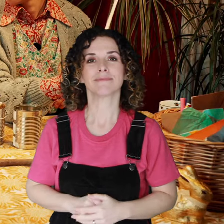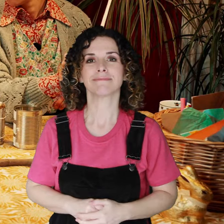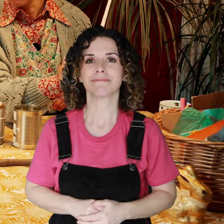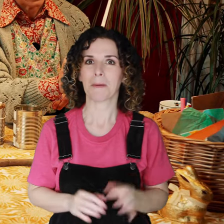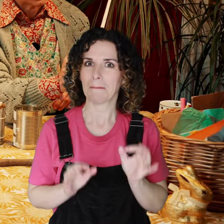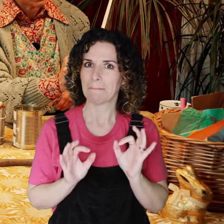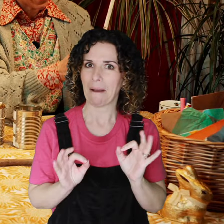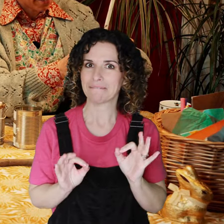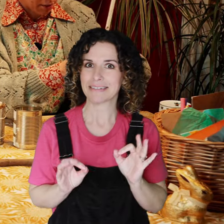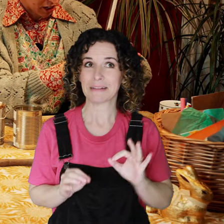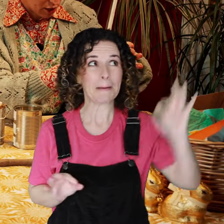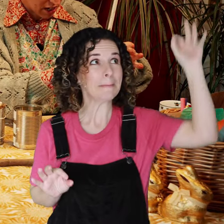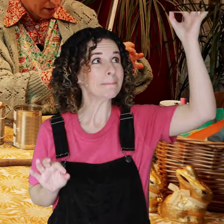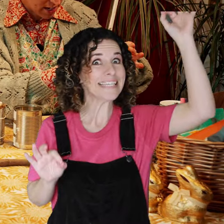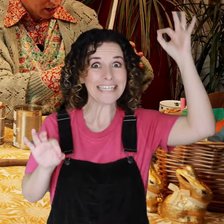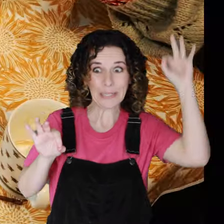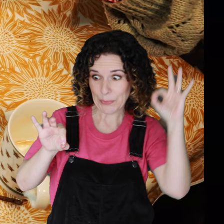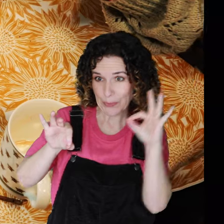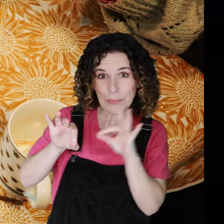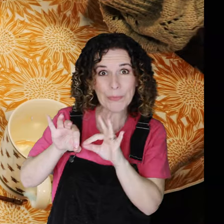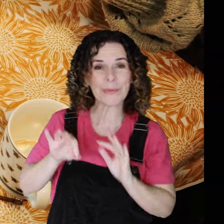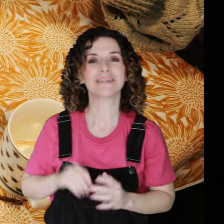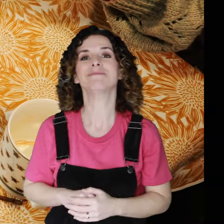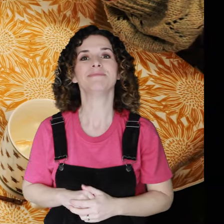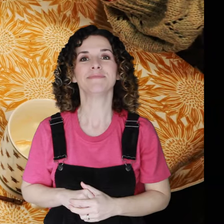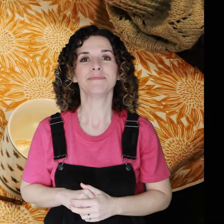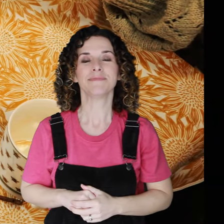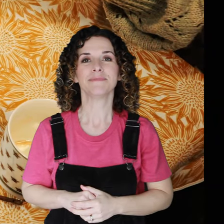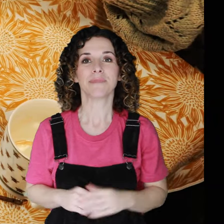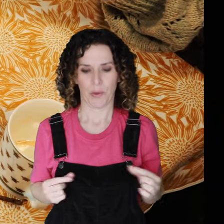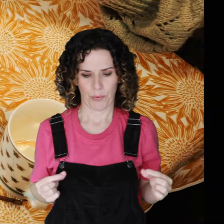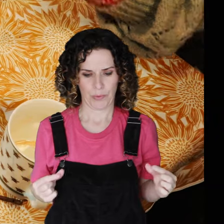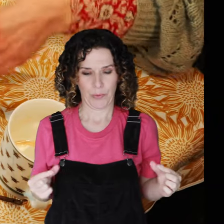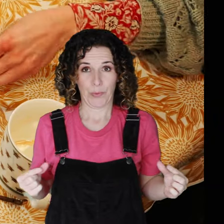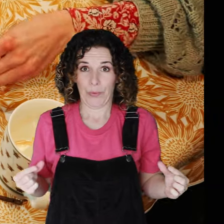Perfect for a bee to nest in. then I'm going to loosen it a bit and let the pencil out.